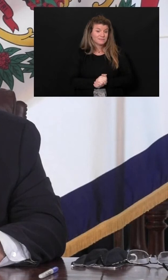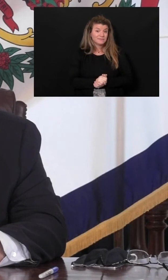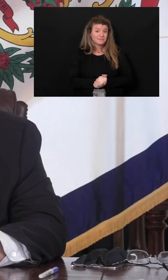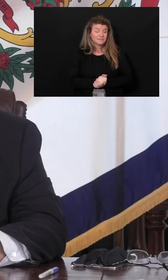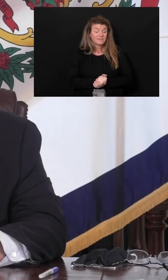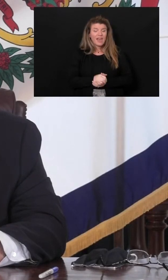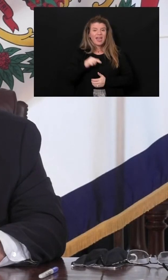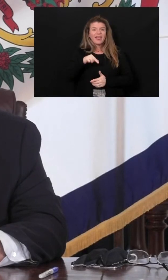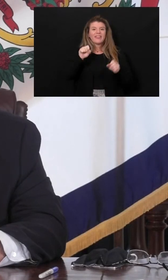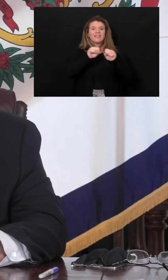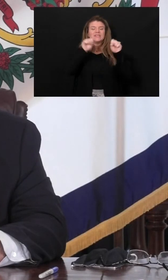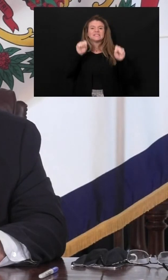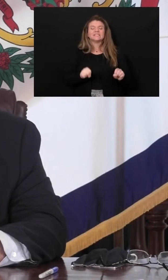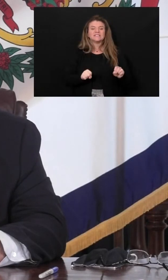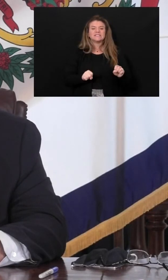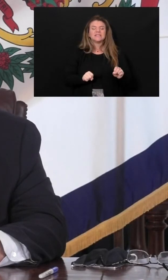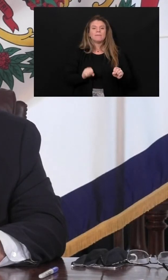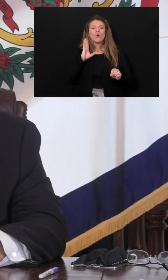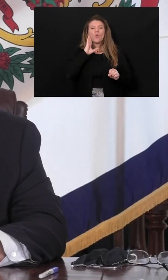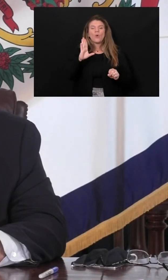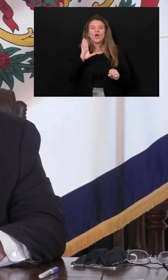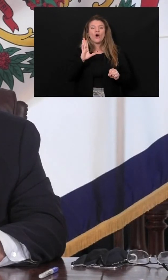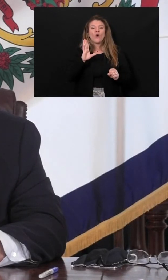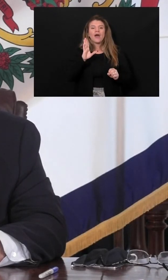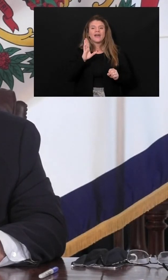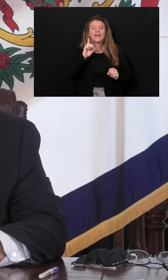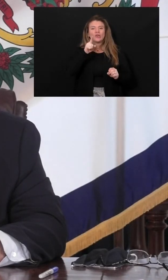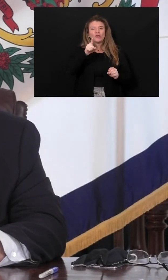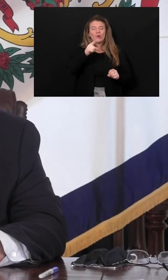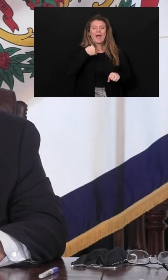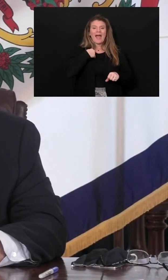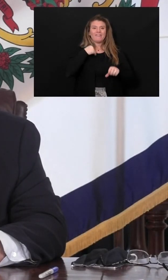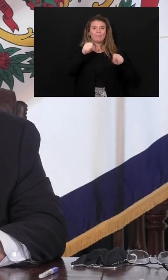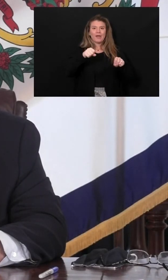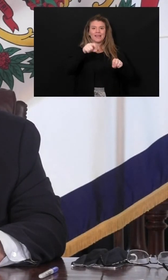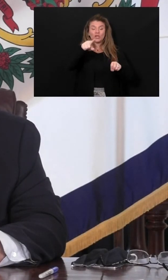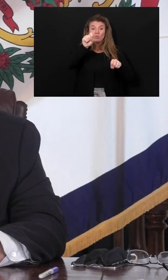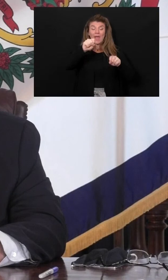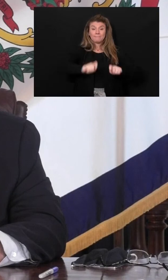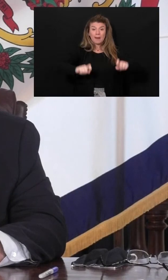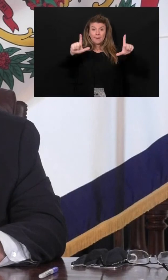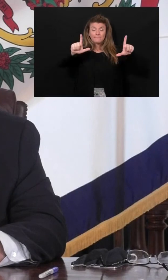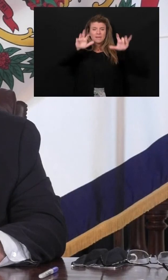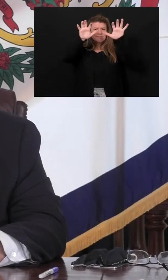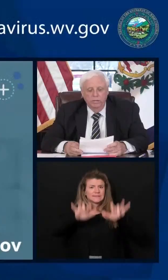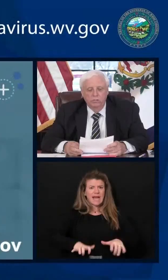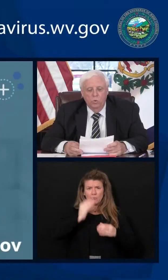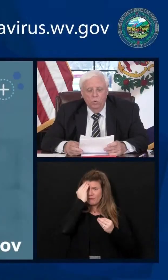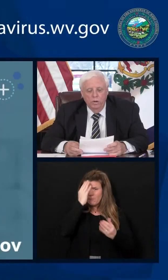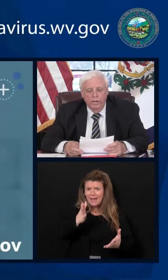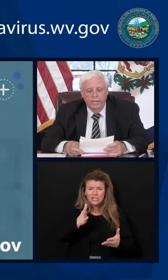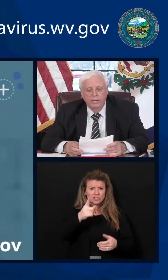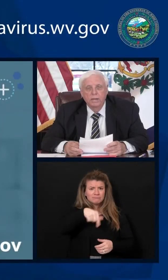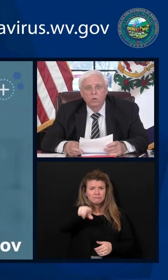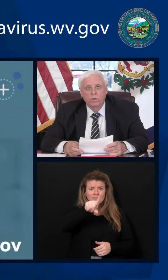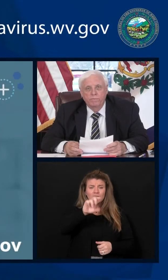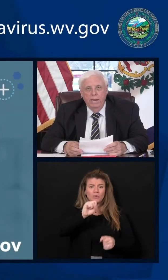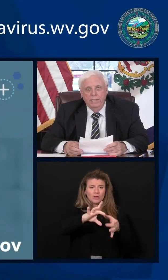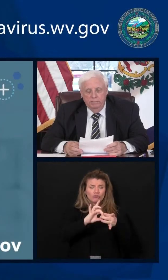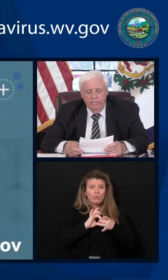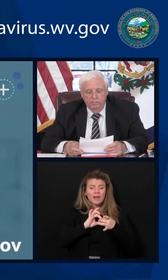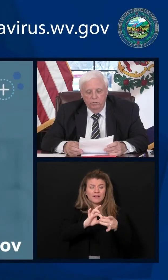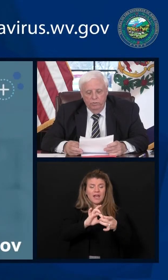This system gives you the ability to put your information in directly and helps us coordinate